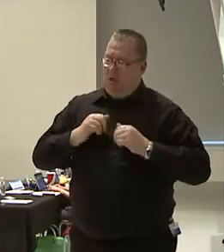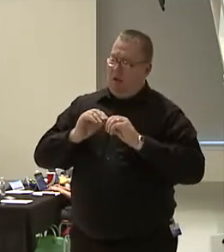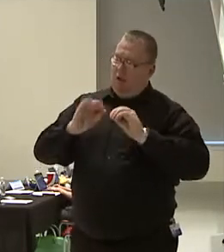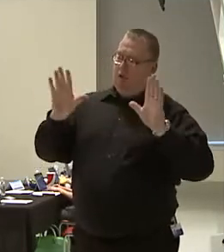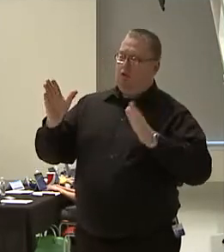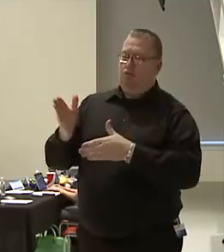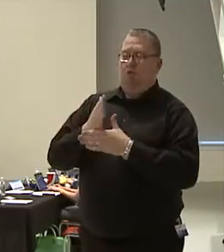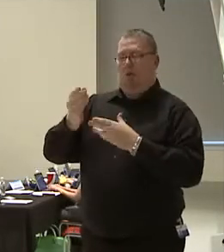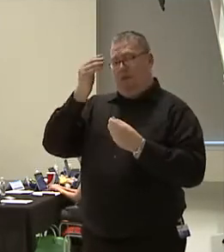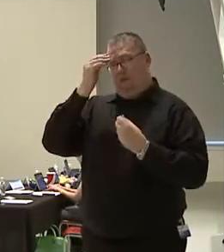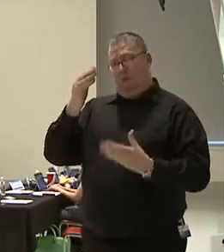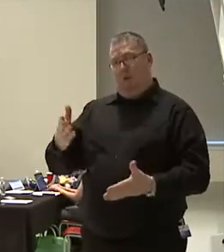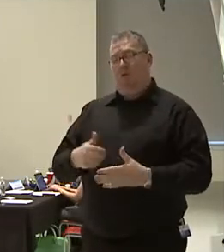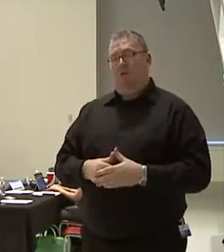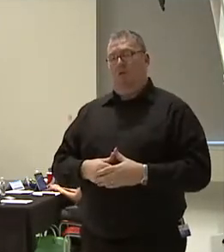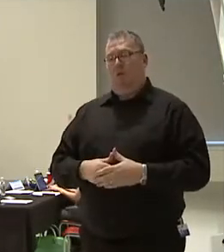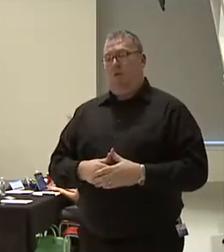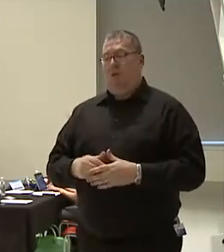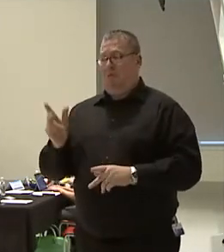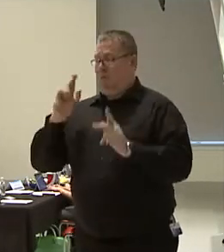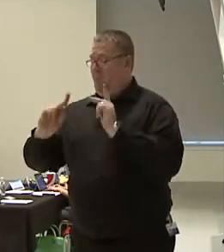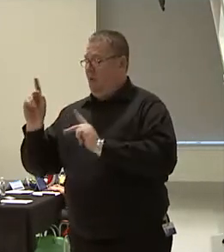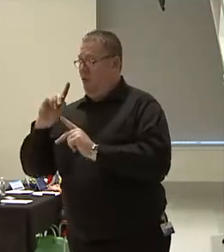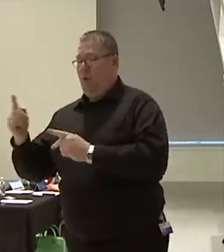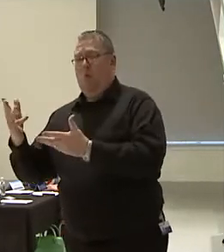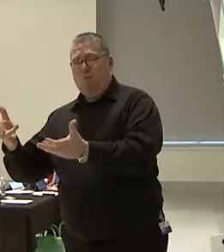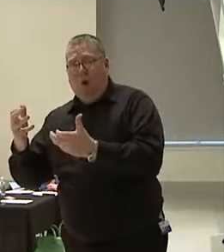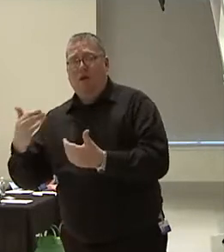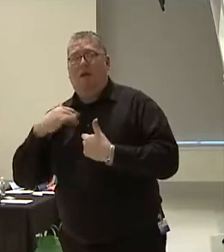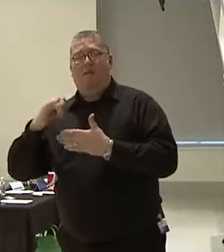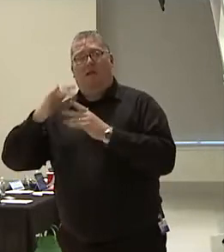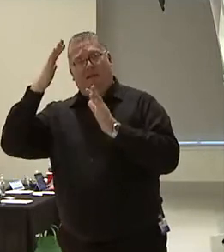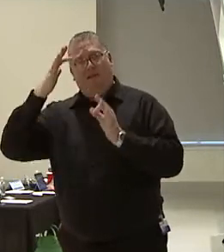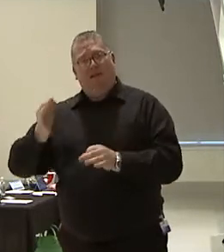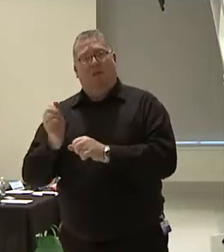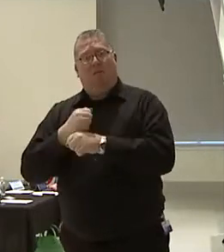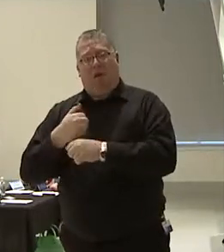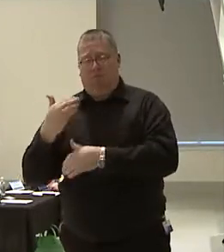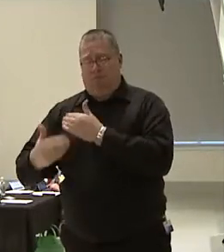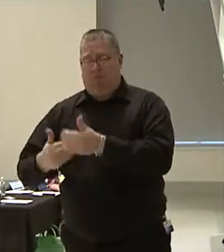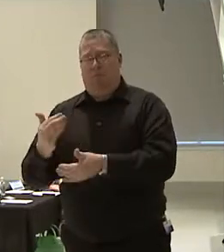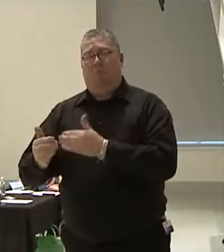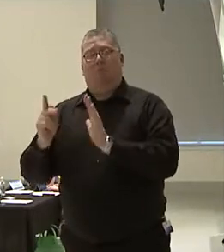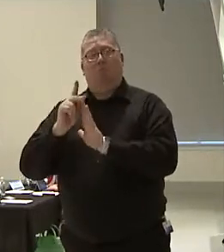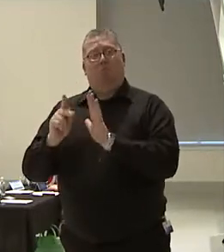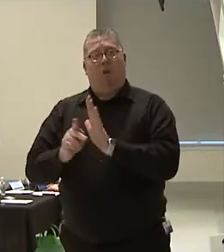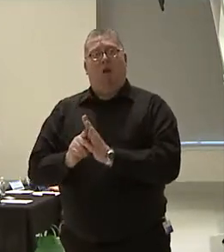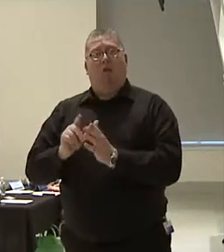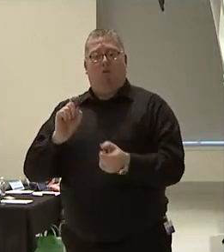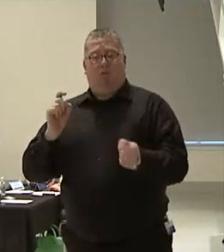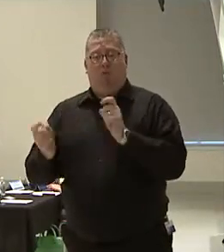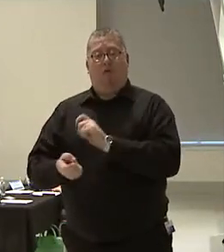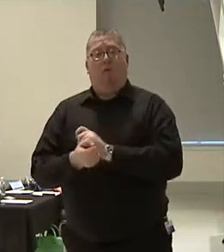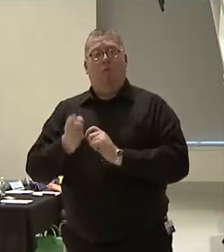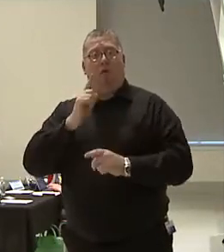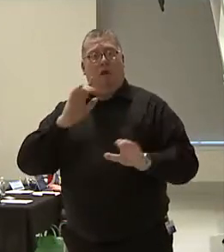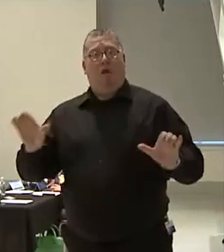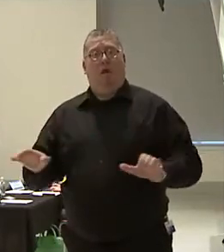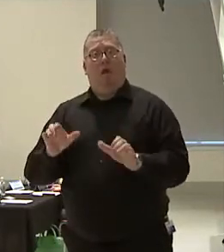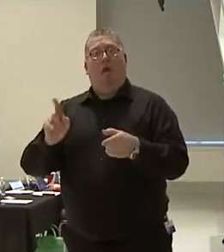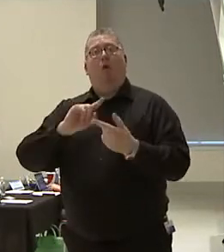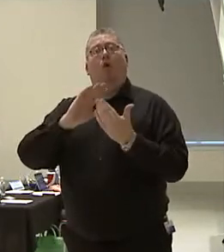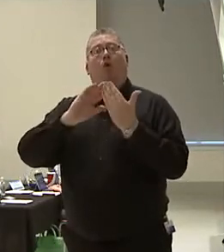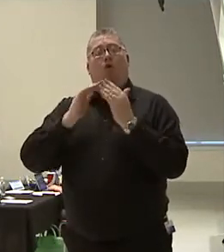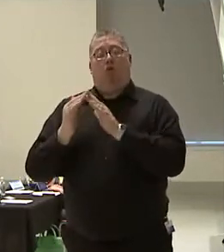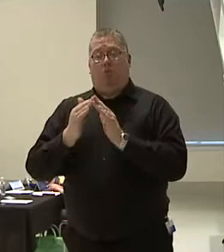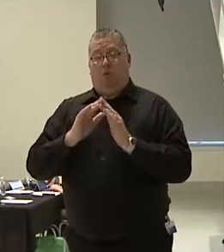enforcement. Citizens are clamoring for data to inform decision-making, policy development, reform, and civic action. When communities across the country